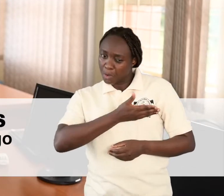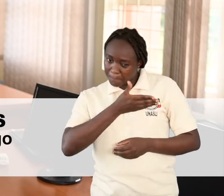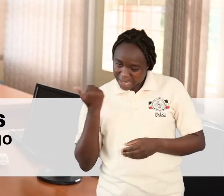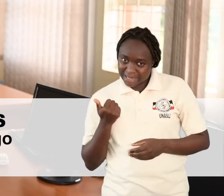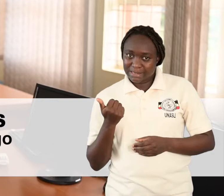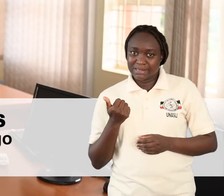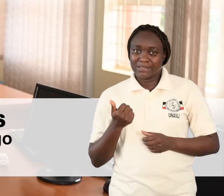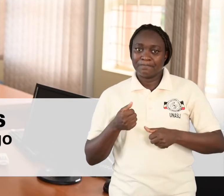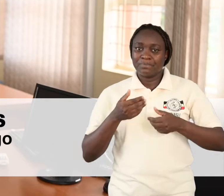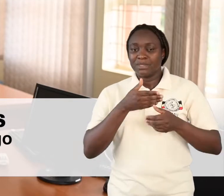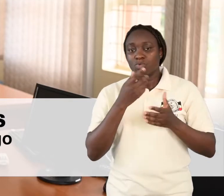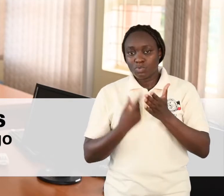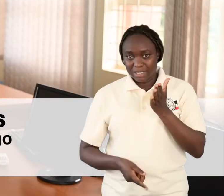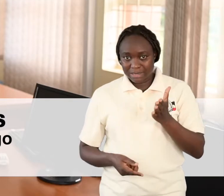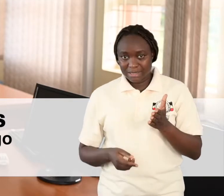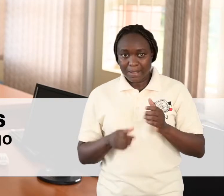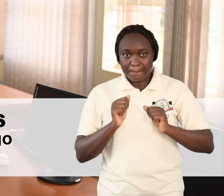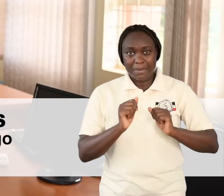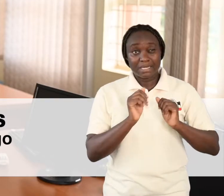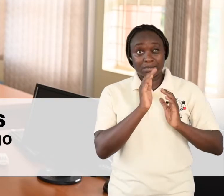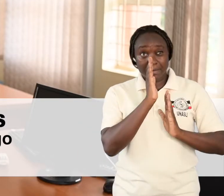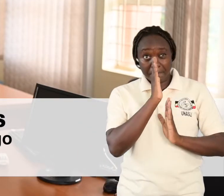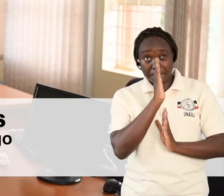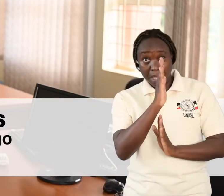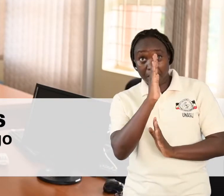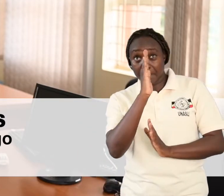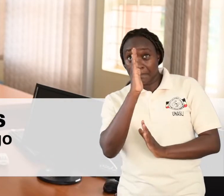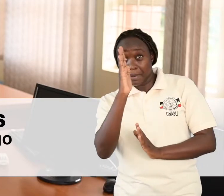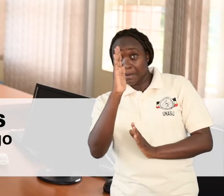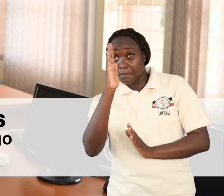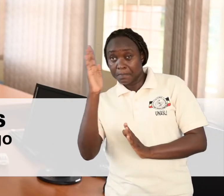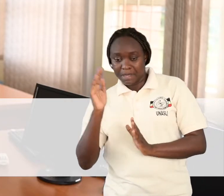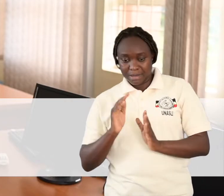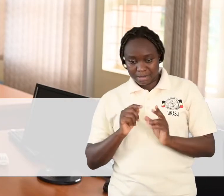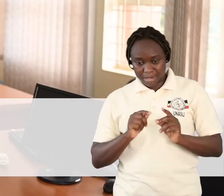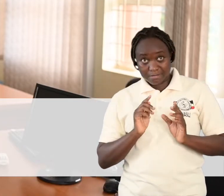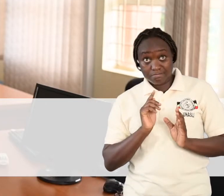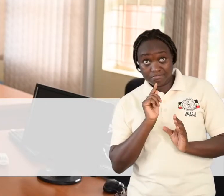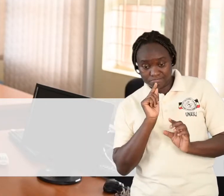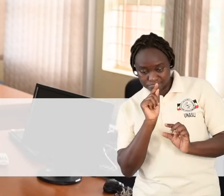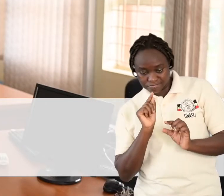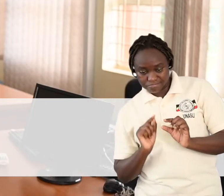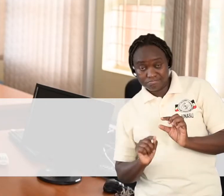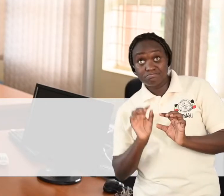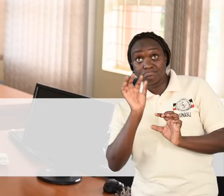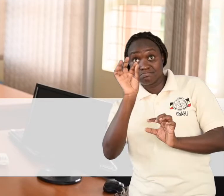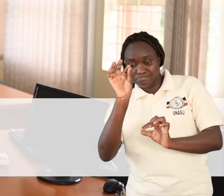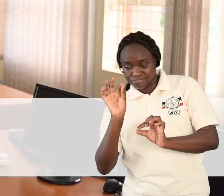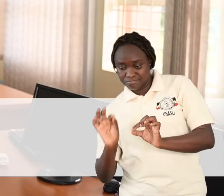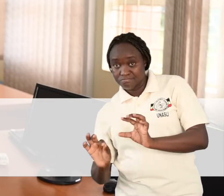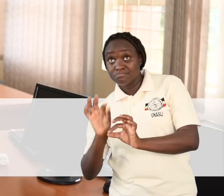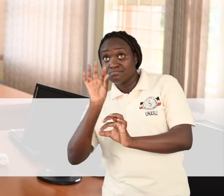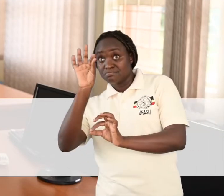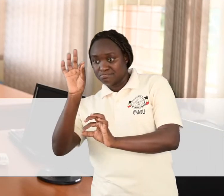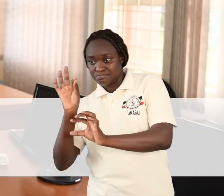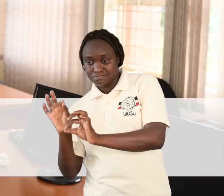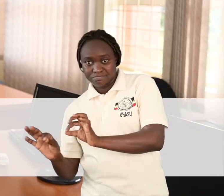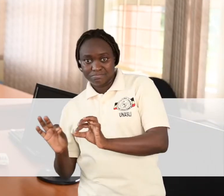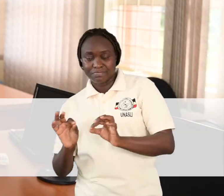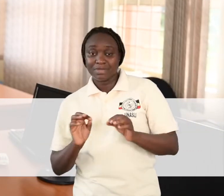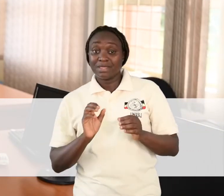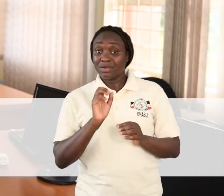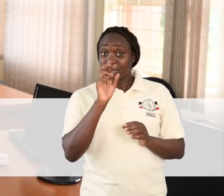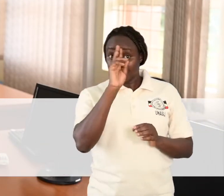is going systematically, consecutively. Since our first element in the set was